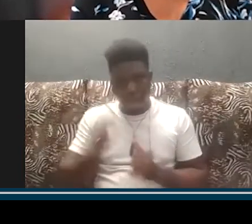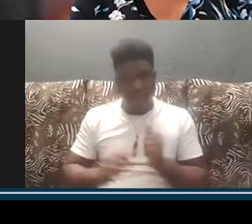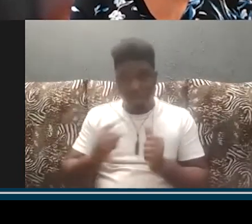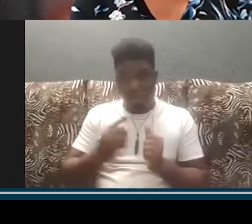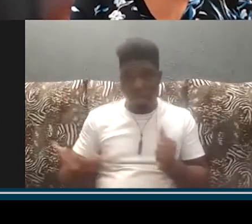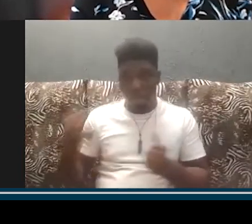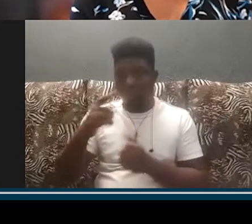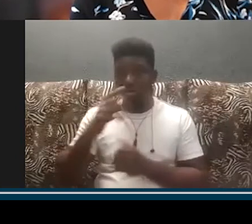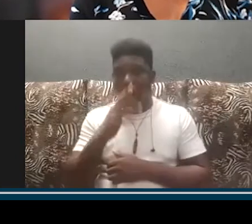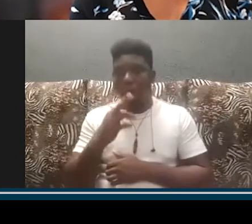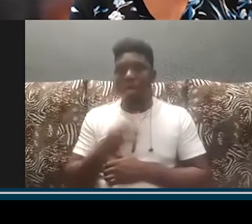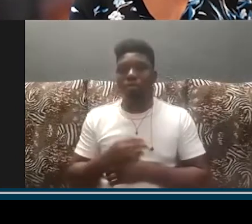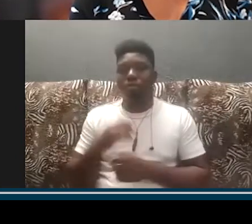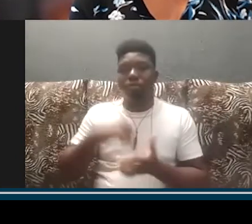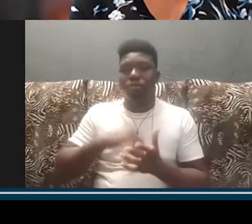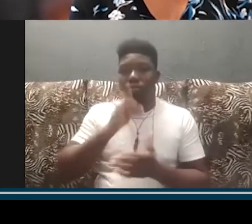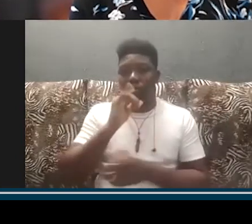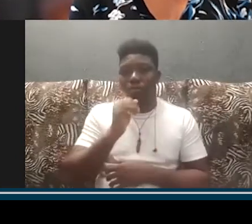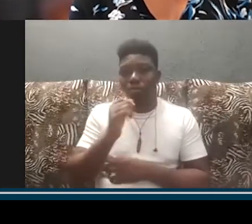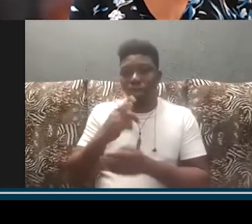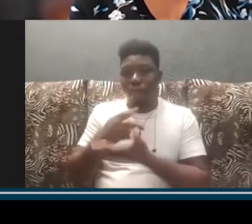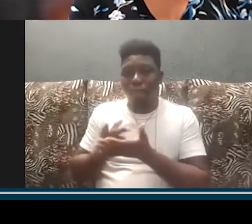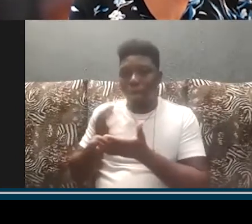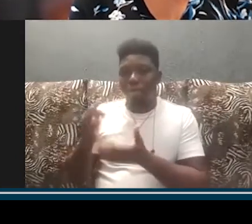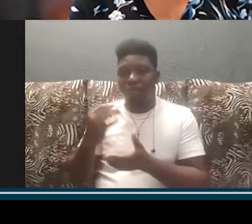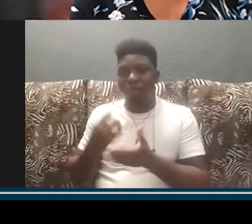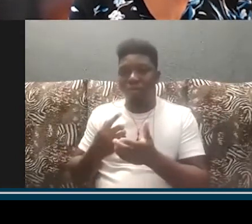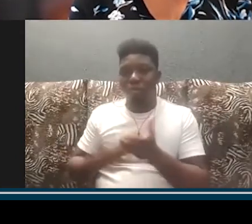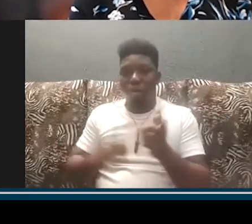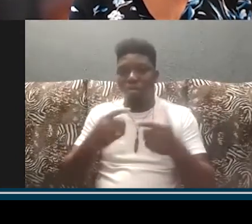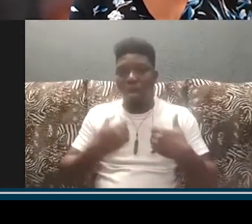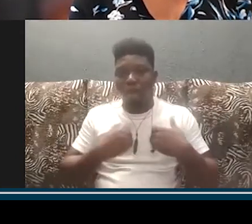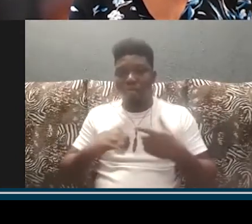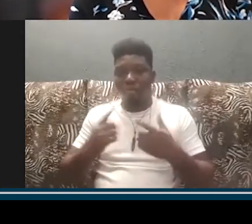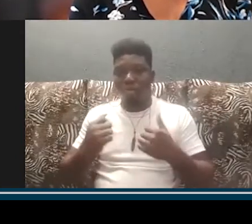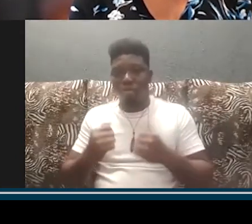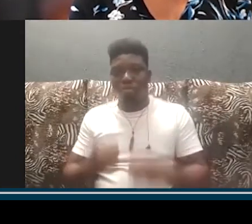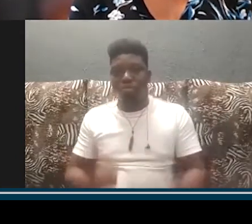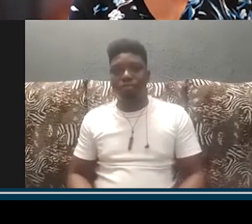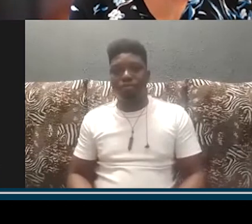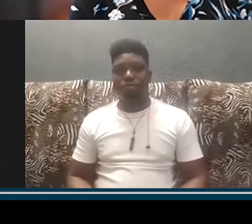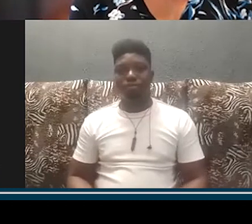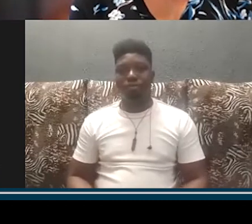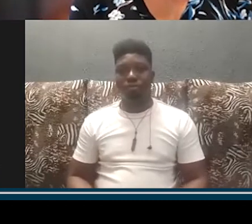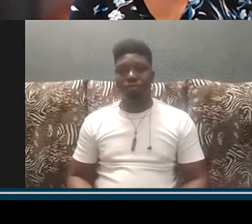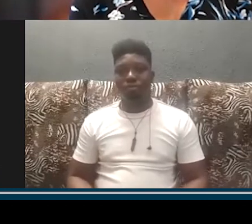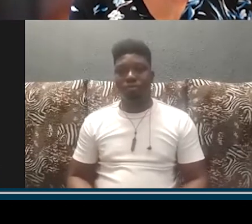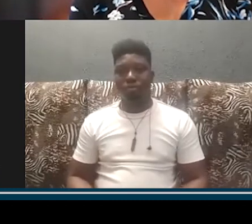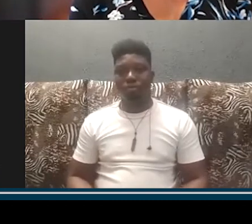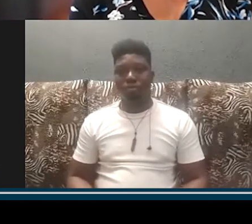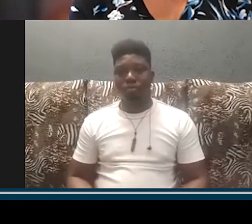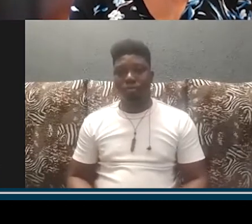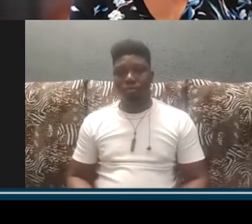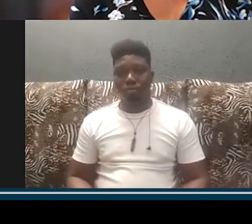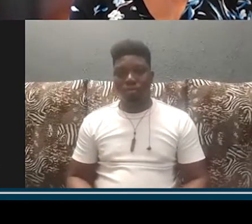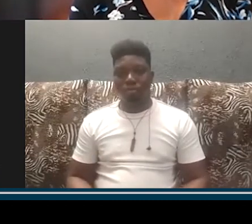you have to come to terms with. Yeah, yeah. As Abby said, and as we